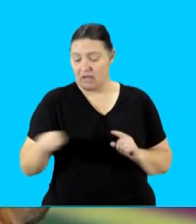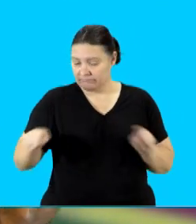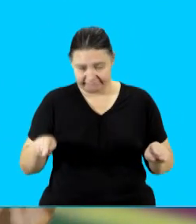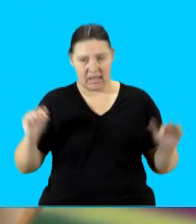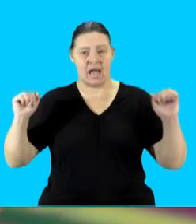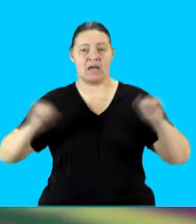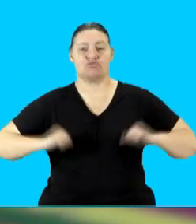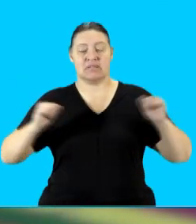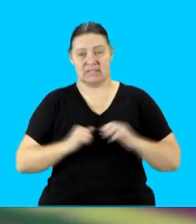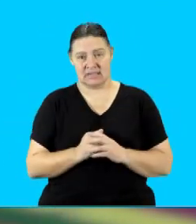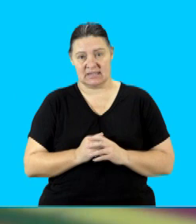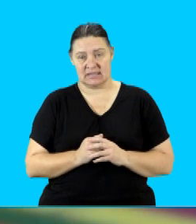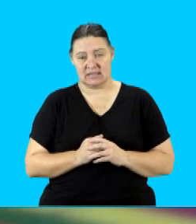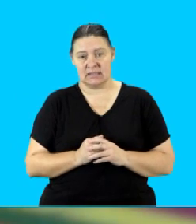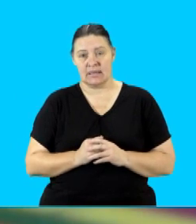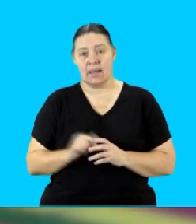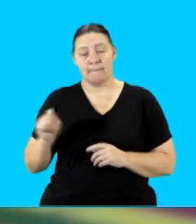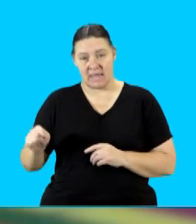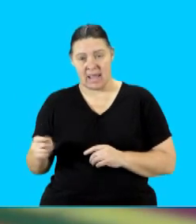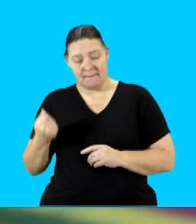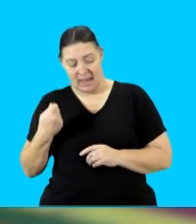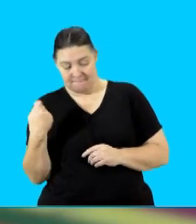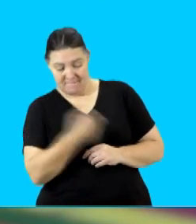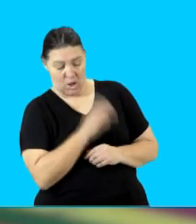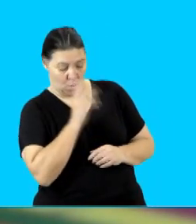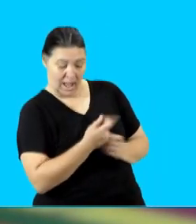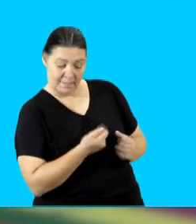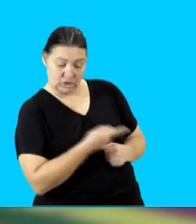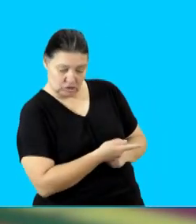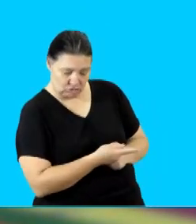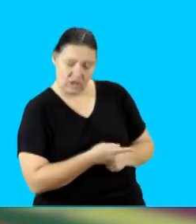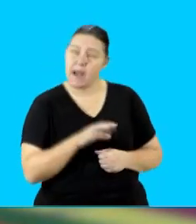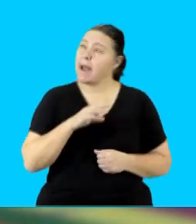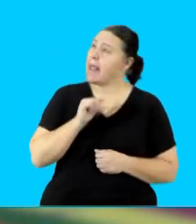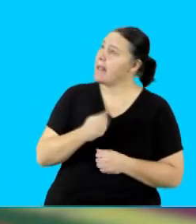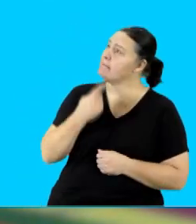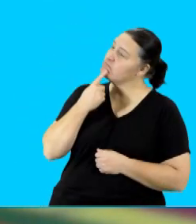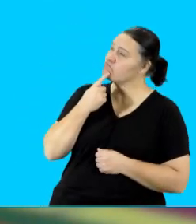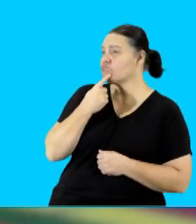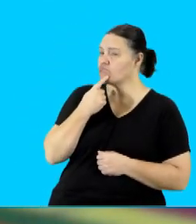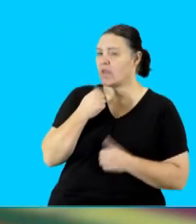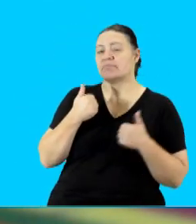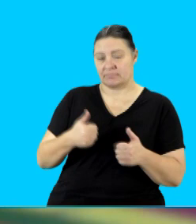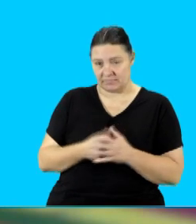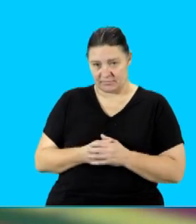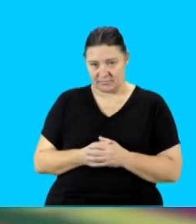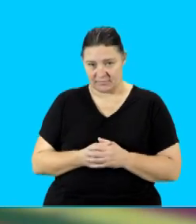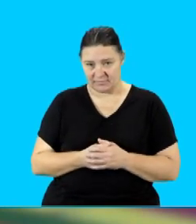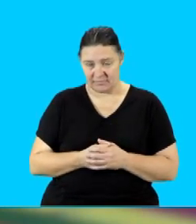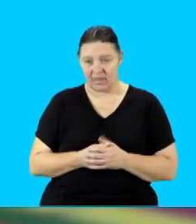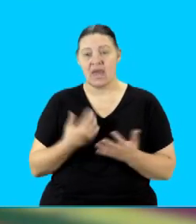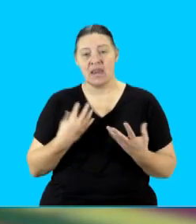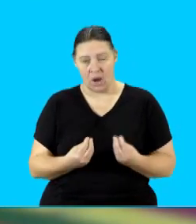So they come to agreement, they agree, business number B puts a price for their business, and then business number A